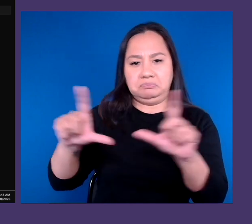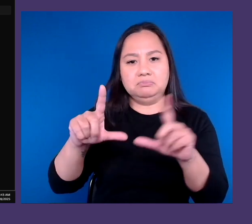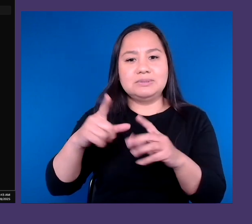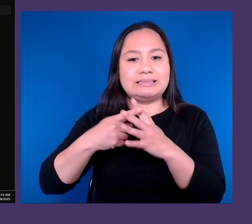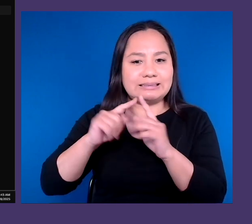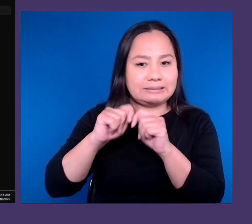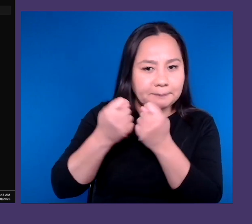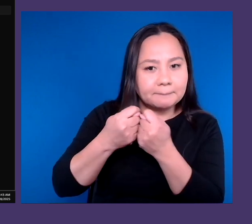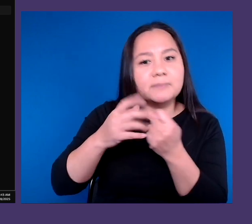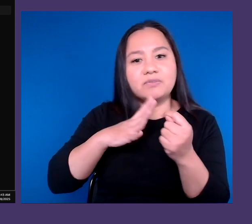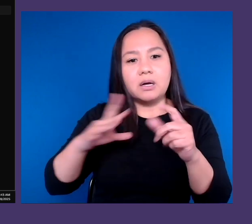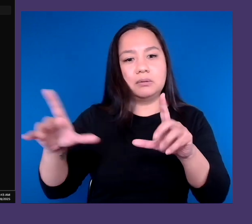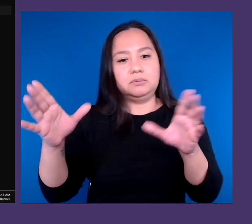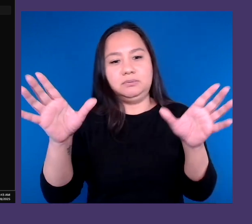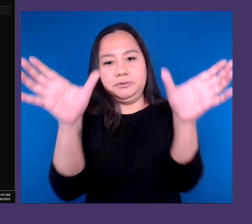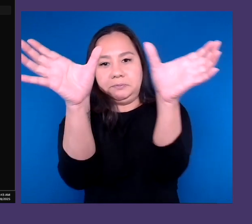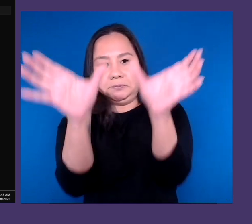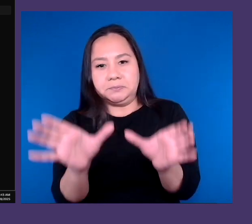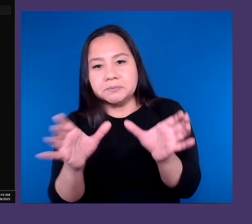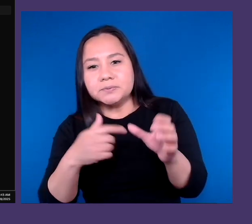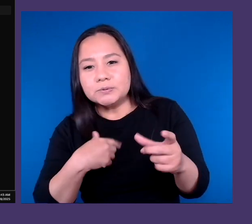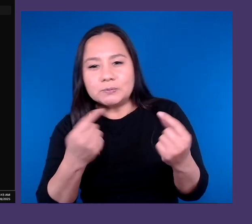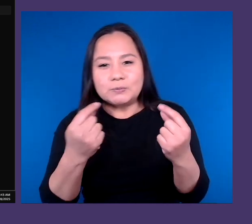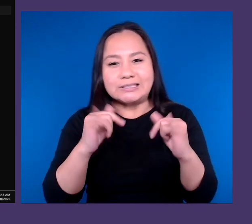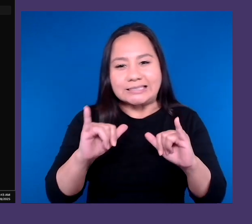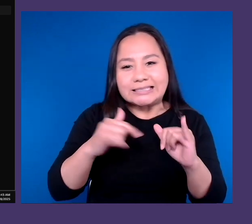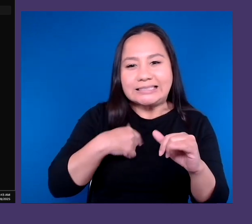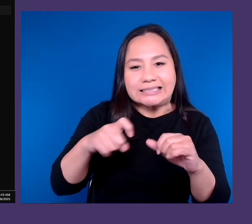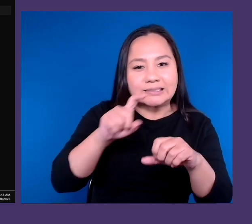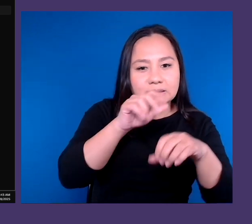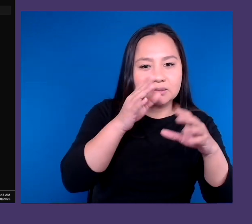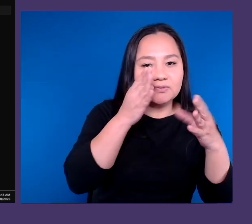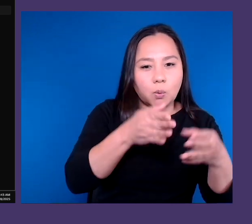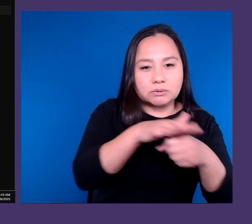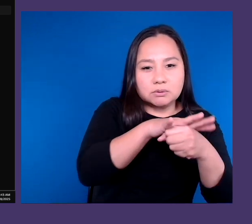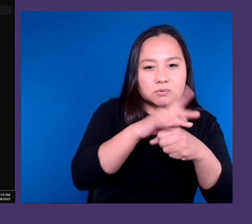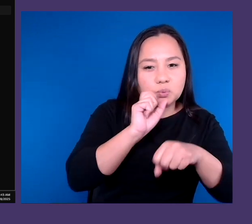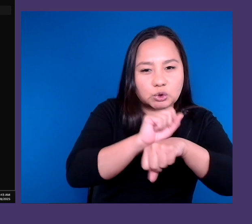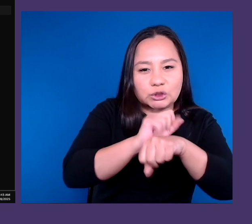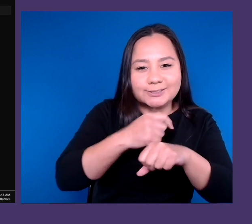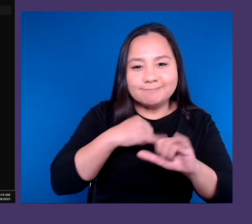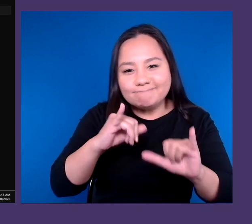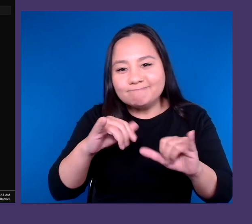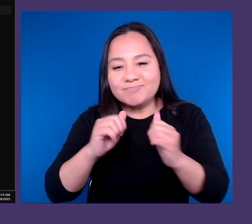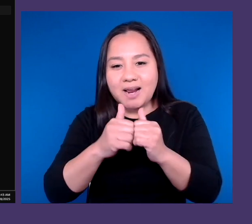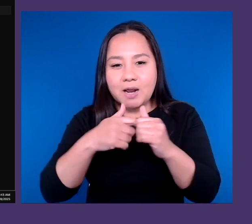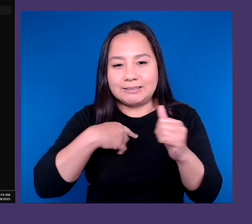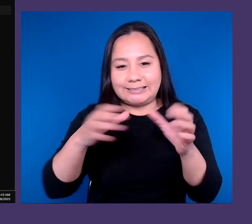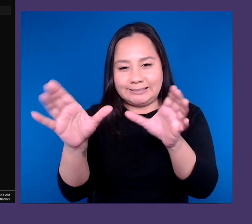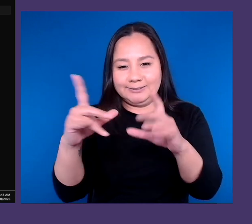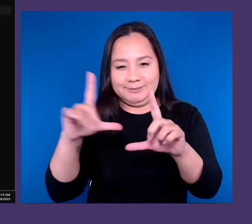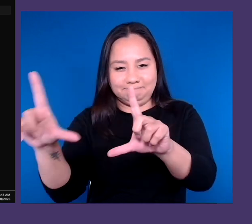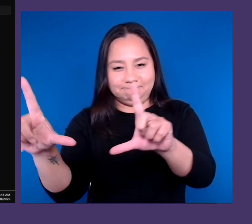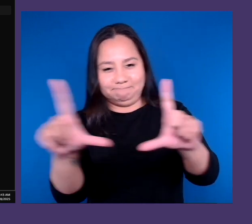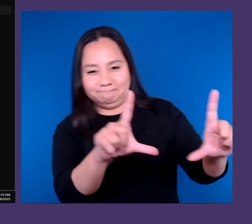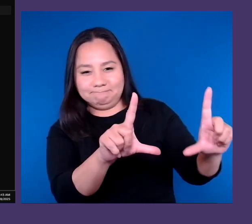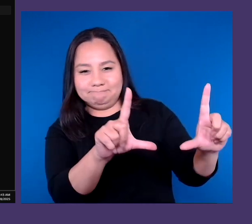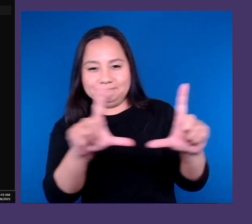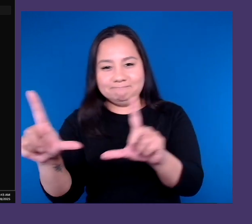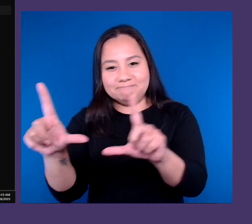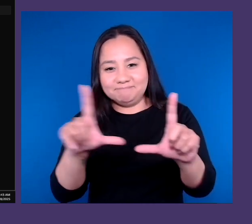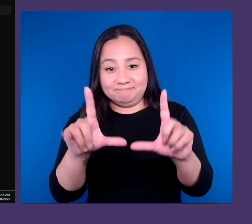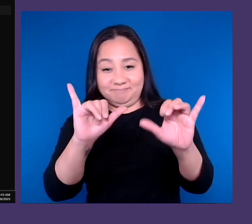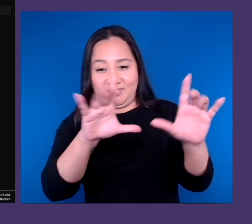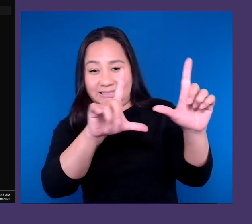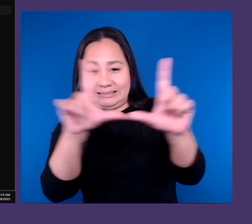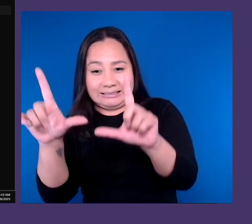way over. It reflows the whole UX, and I can work just like I would work in Teams on a full screen, just with that space, and